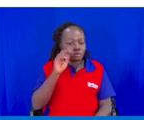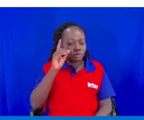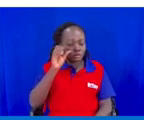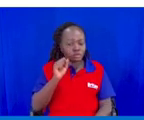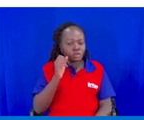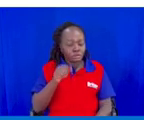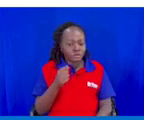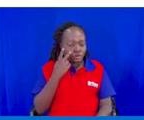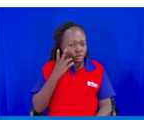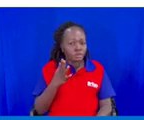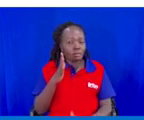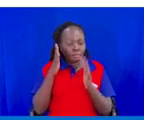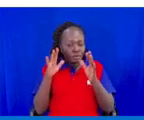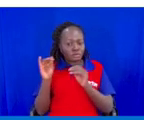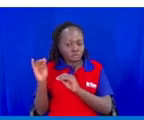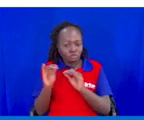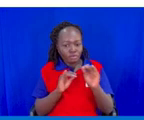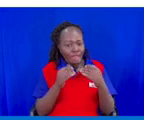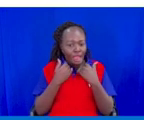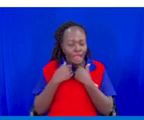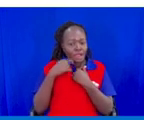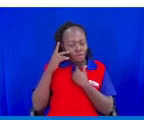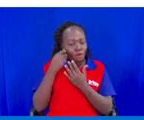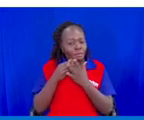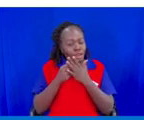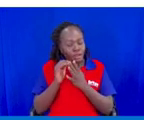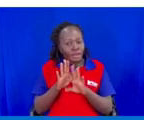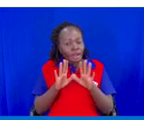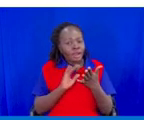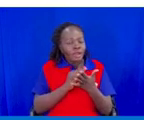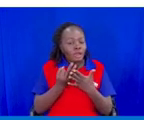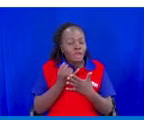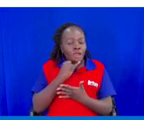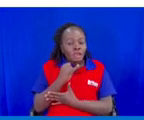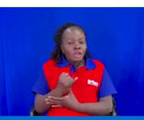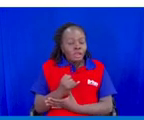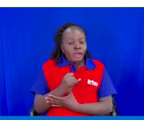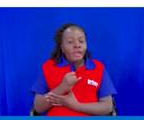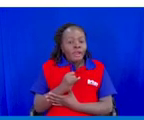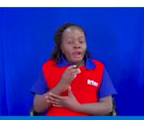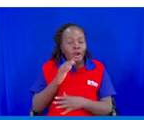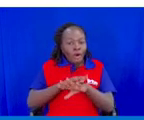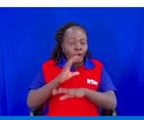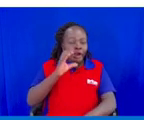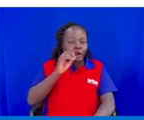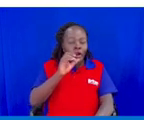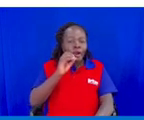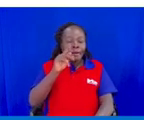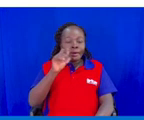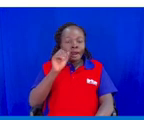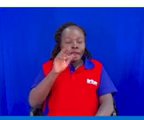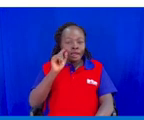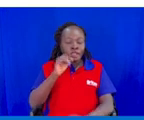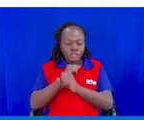the biggest movement we had for our money market fund is around the corporate securities exposure, which